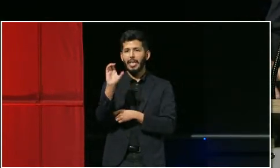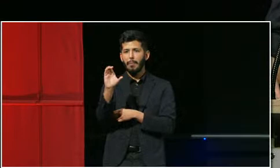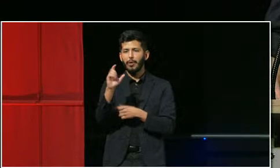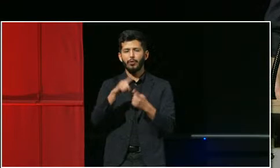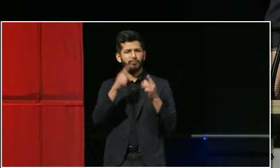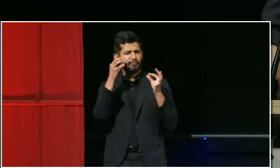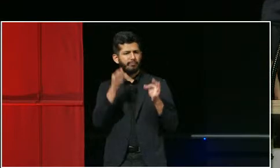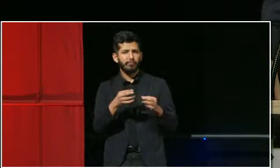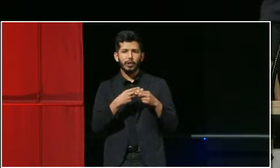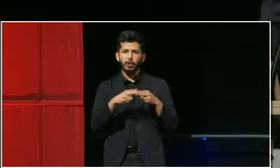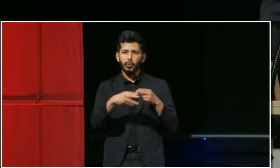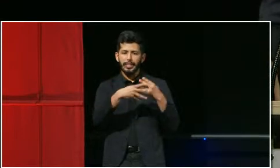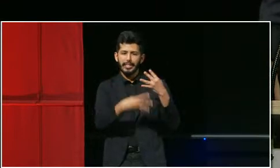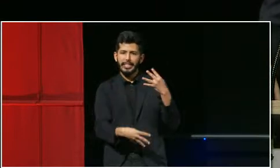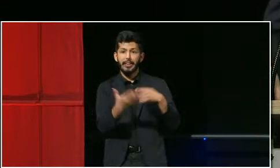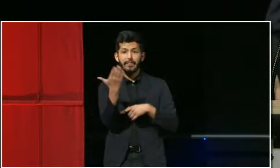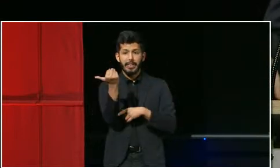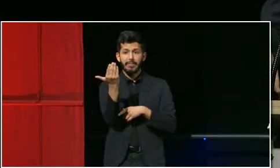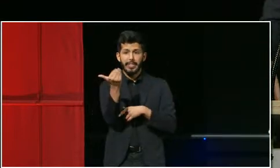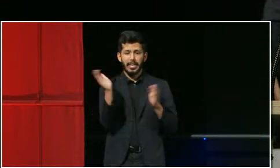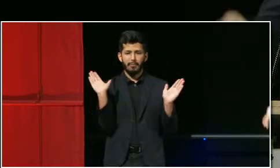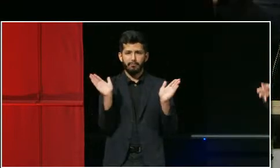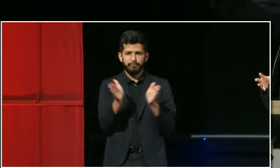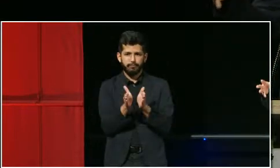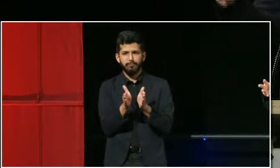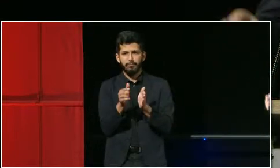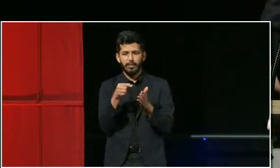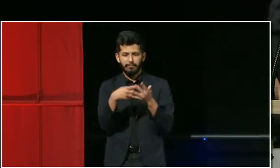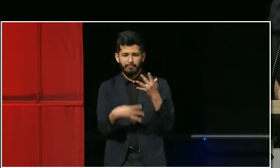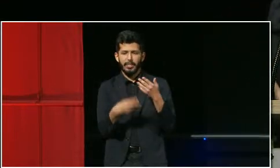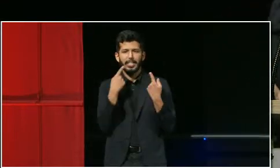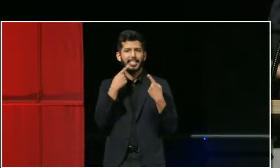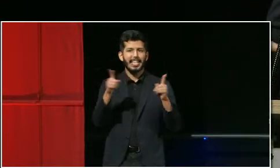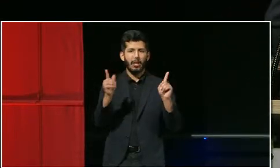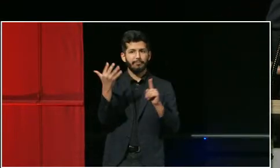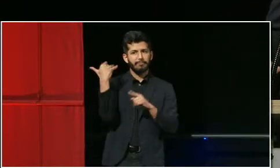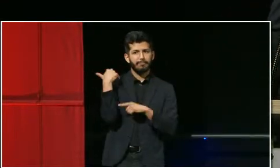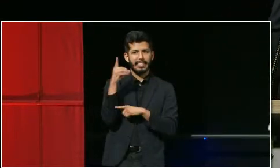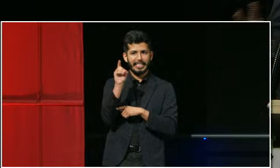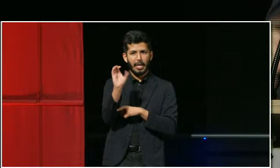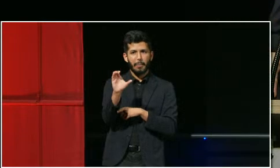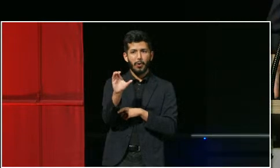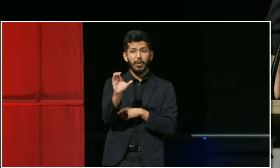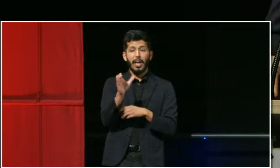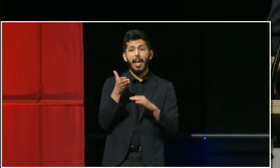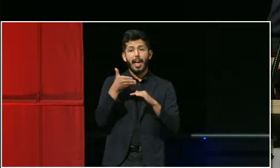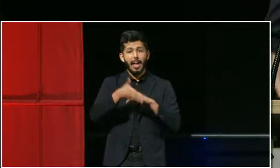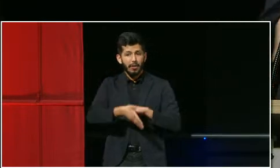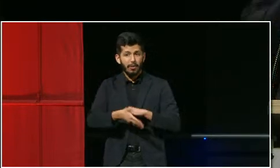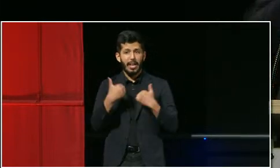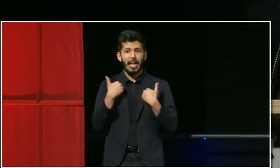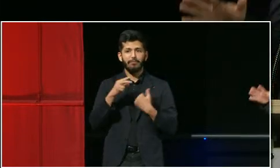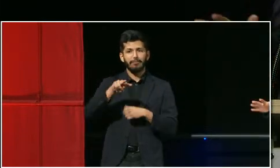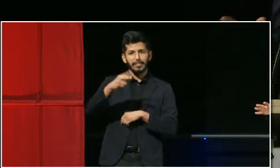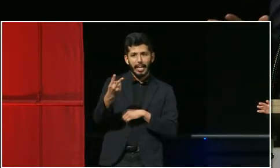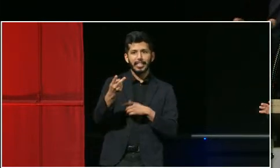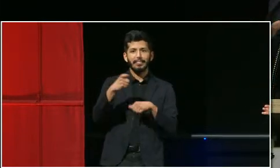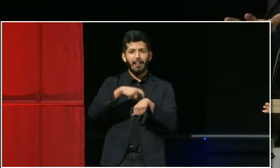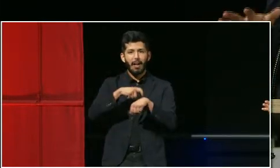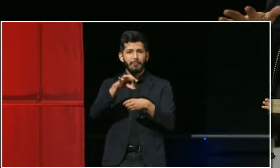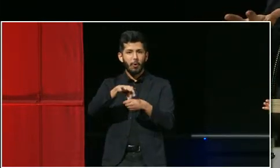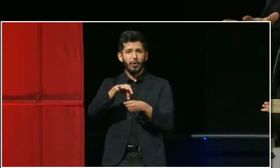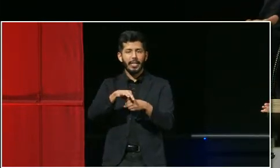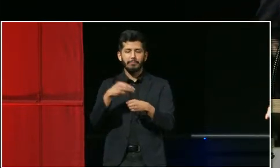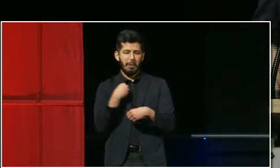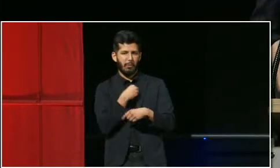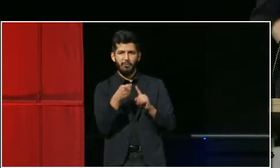a shortlist of 15 films. That shortlist was announced in December. And then from there is a second round of voting. Again, members from those